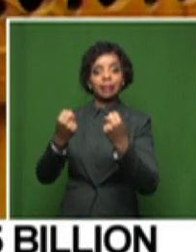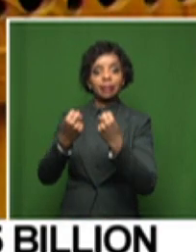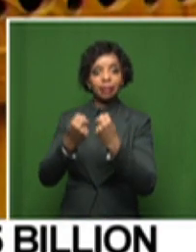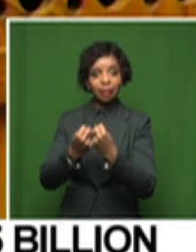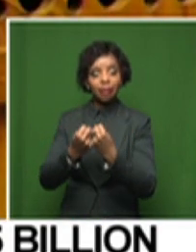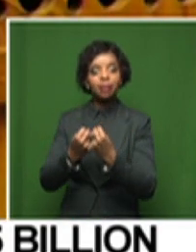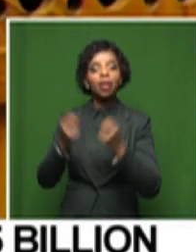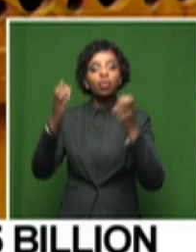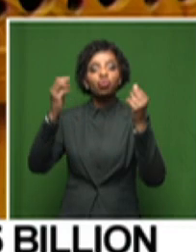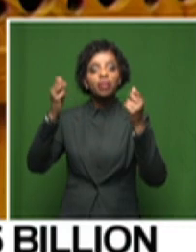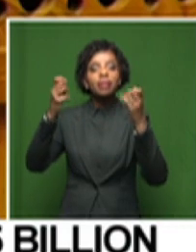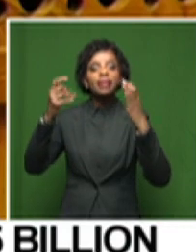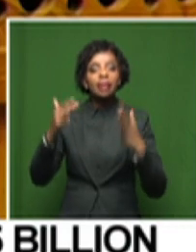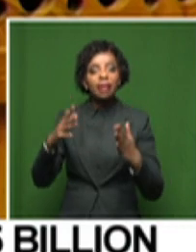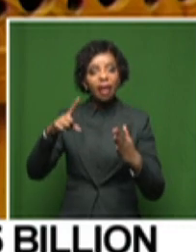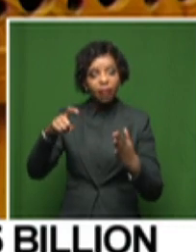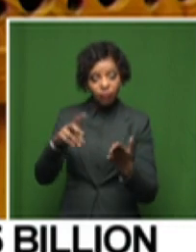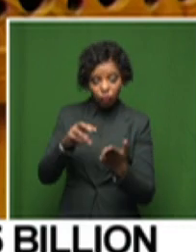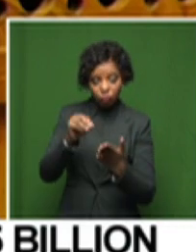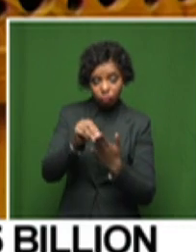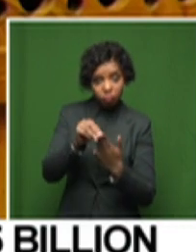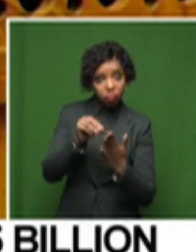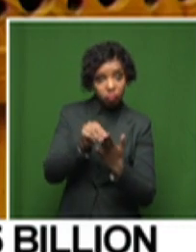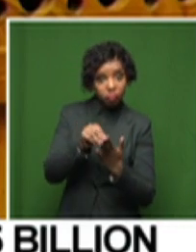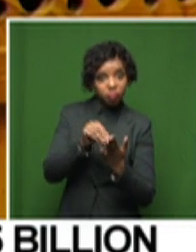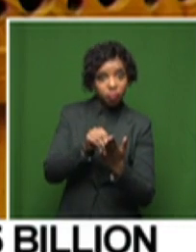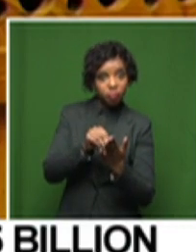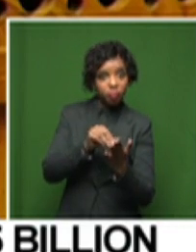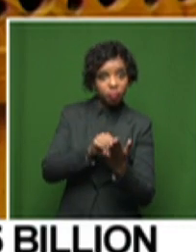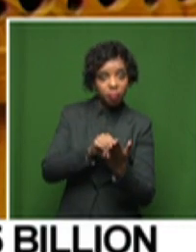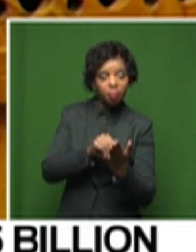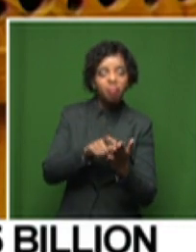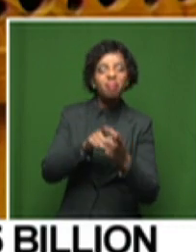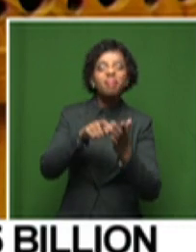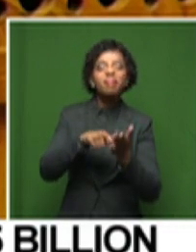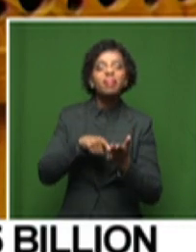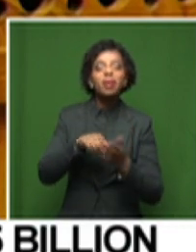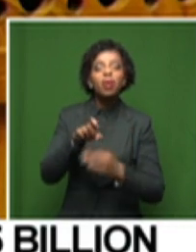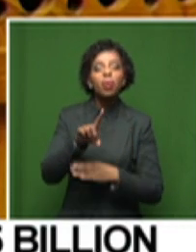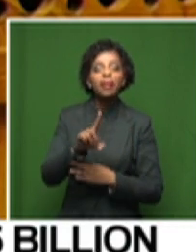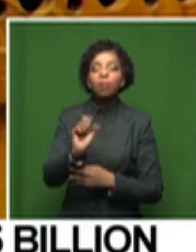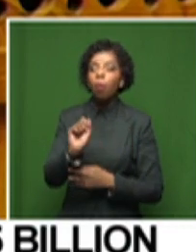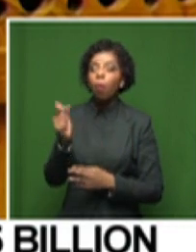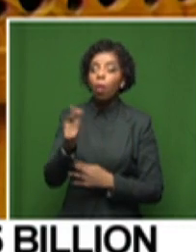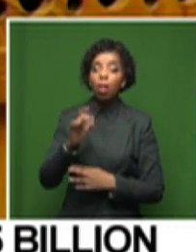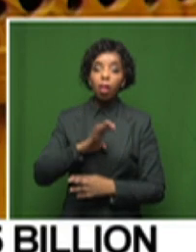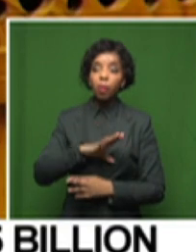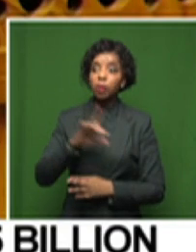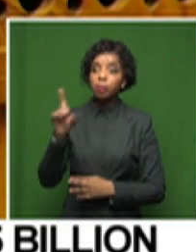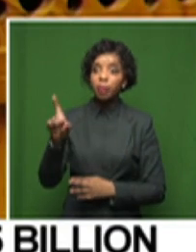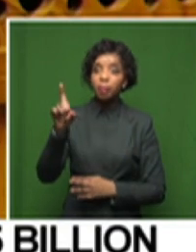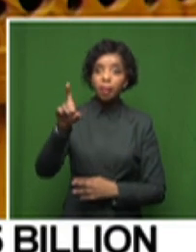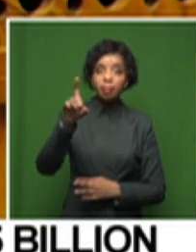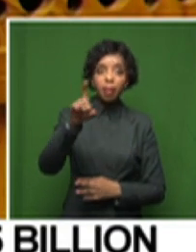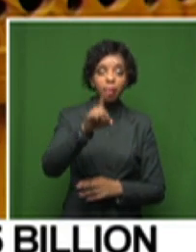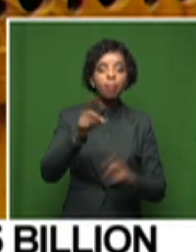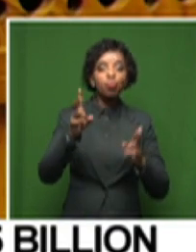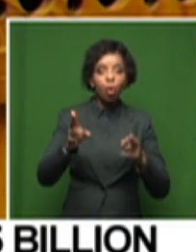emergency procurement instruction note and required all bodies to revert to normal procurement processes.